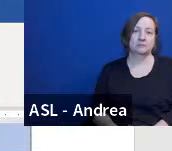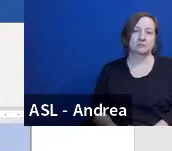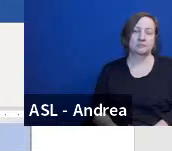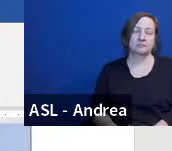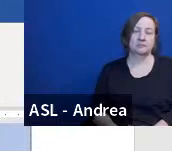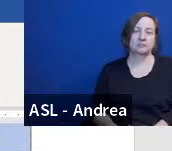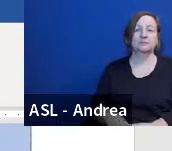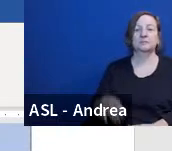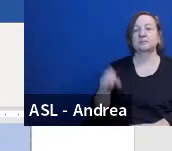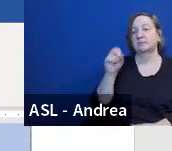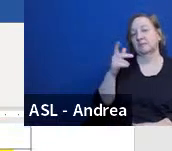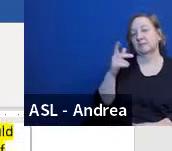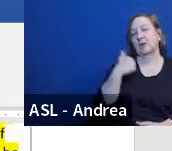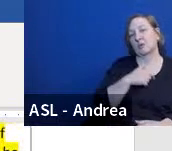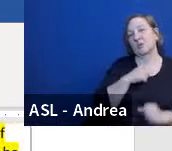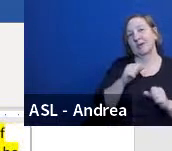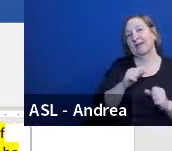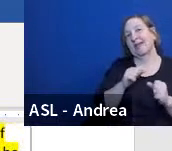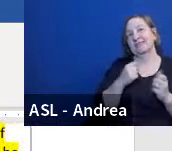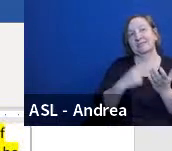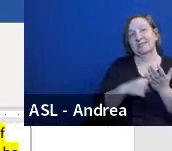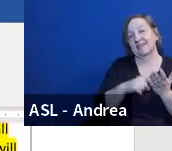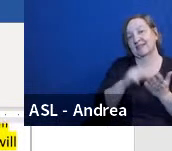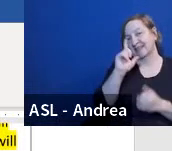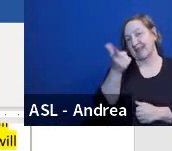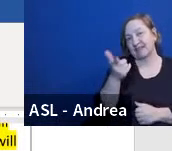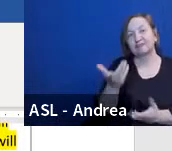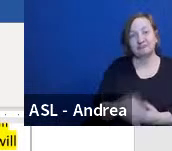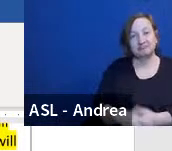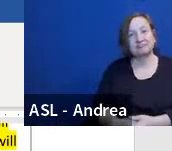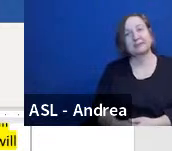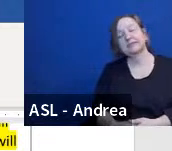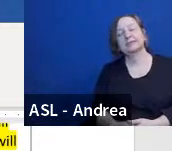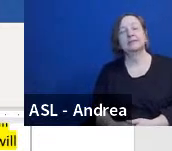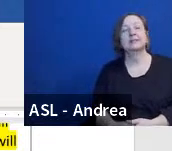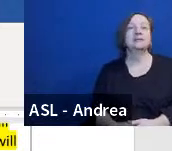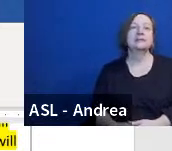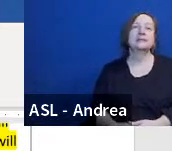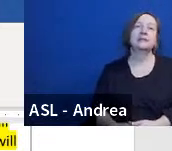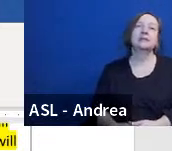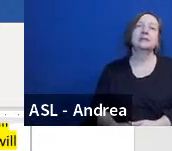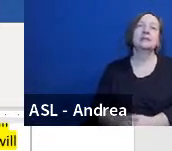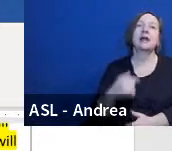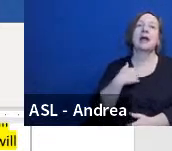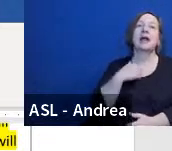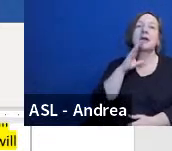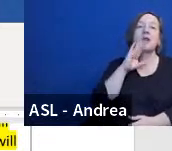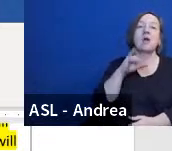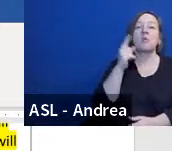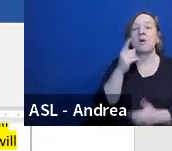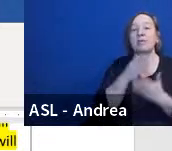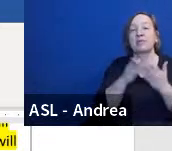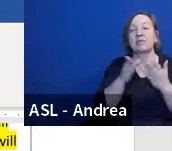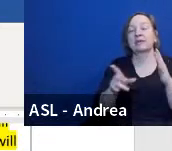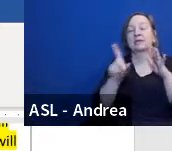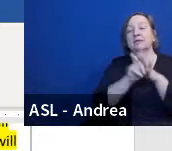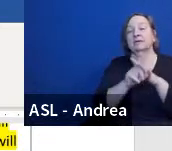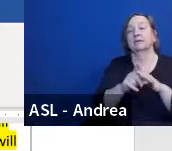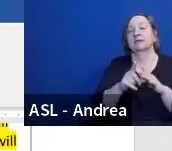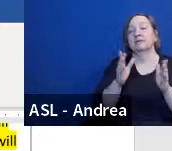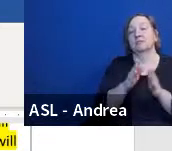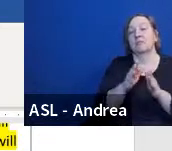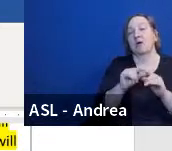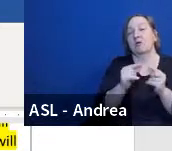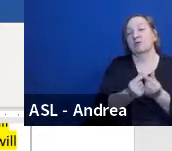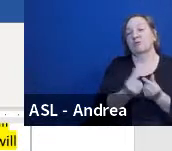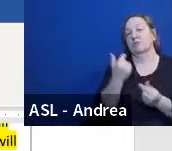All right. Well, we can go back to that one down the road. So I know one thing came up in a small group last